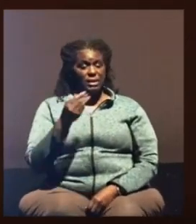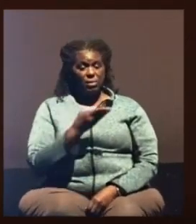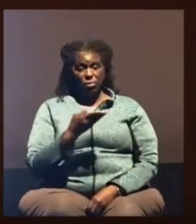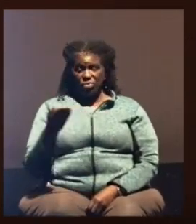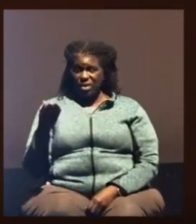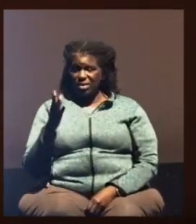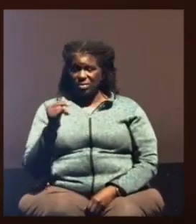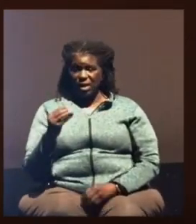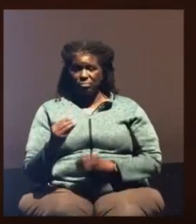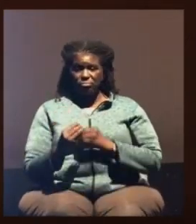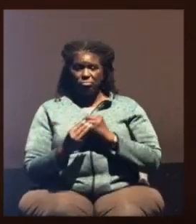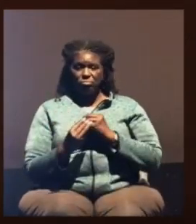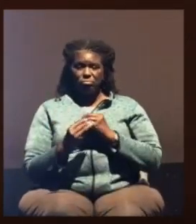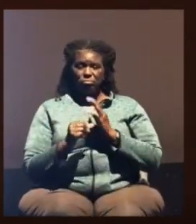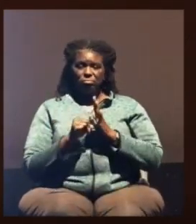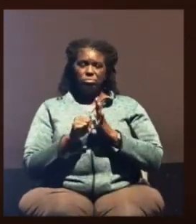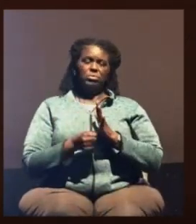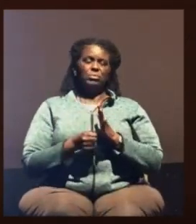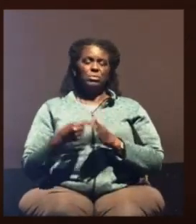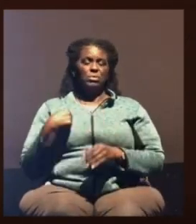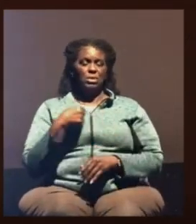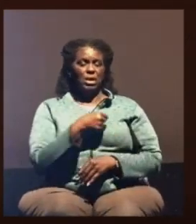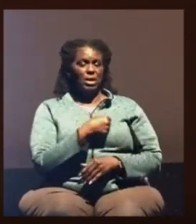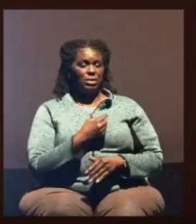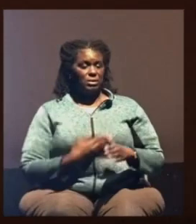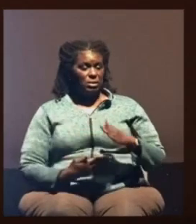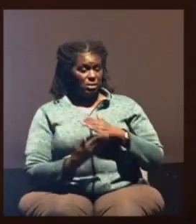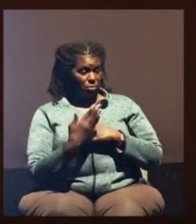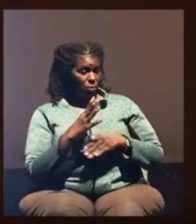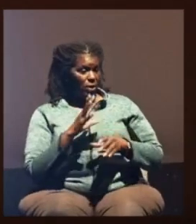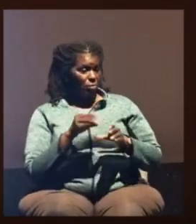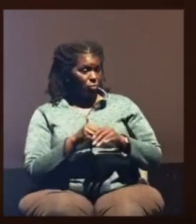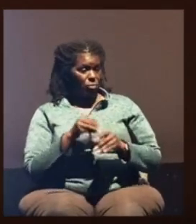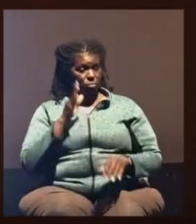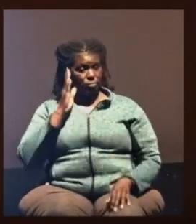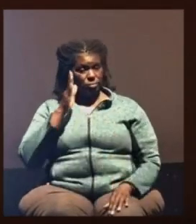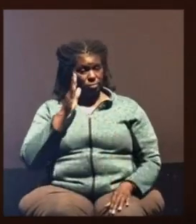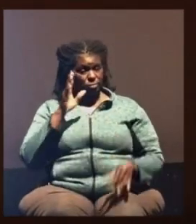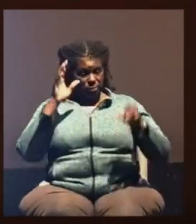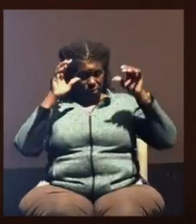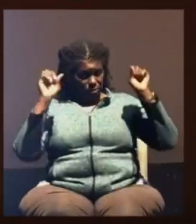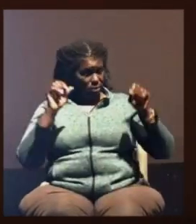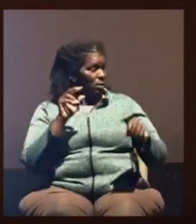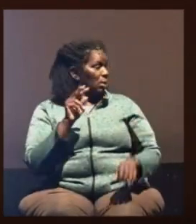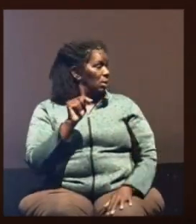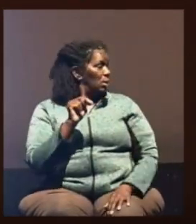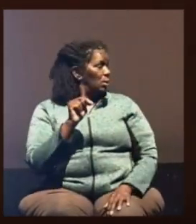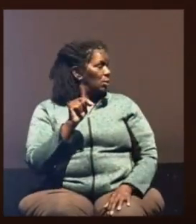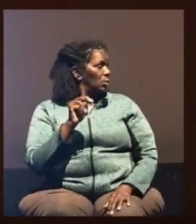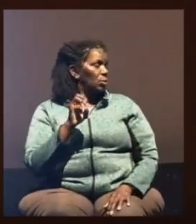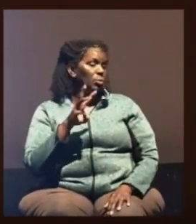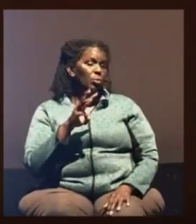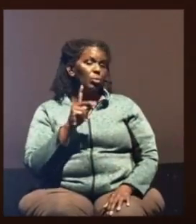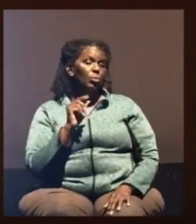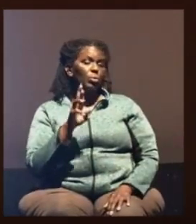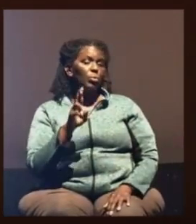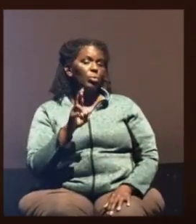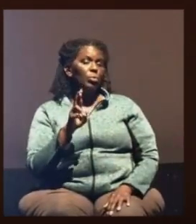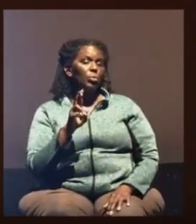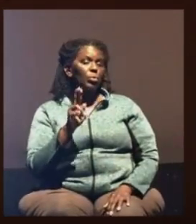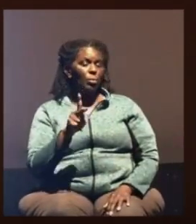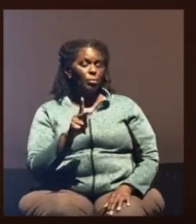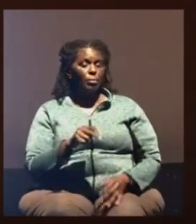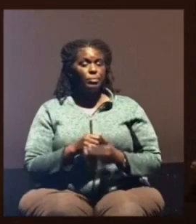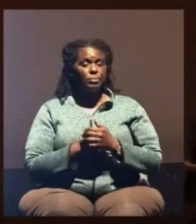this morning, including the wonderful address by President Newkirk, one that I wanted to mention now, just in setting up what Deb is going to talk